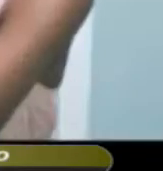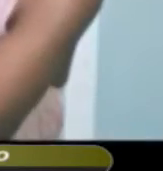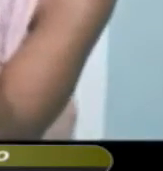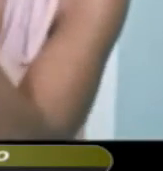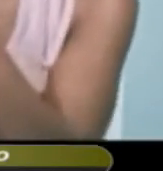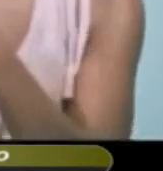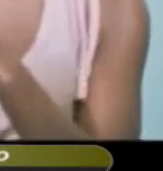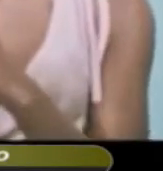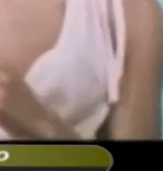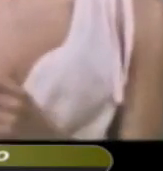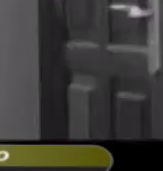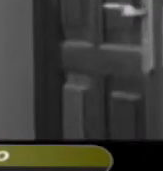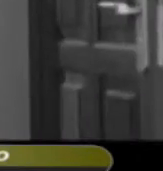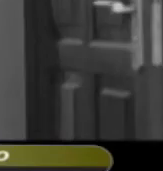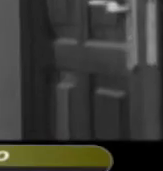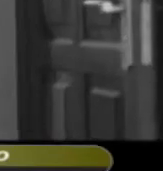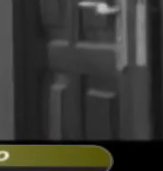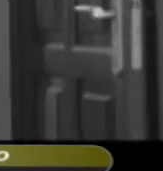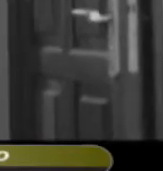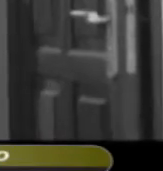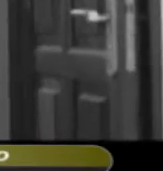lover. I deserve her.